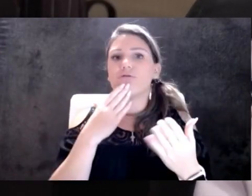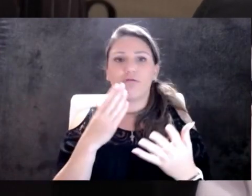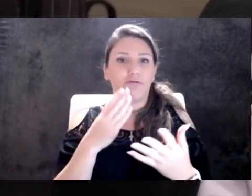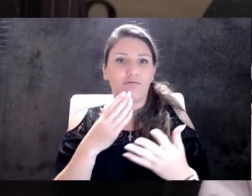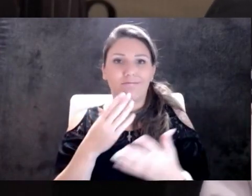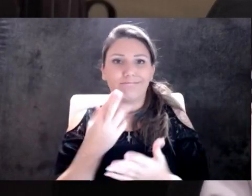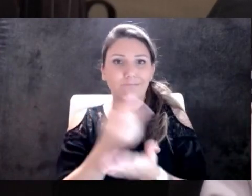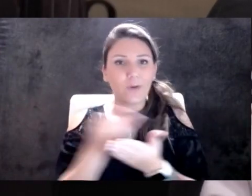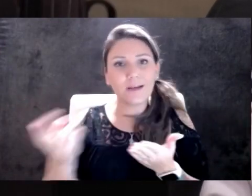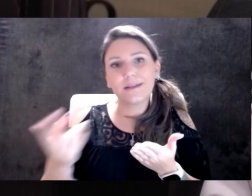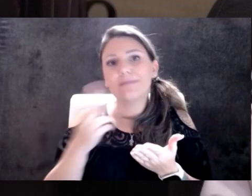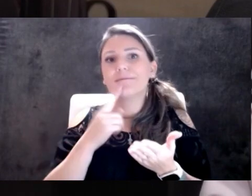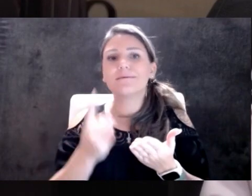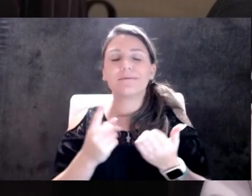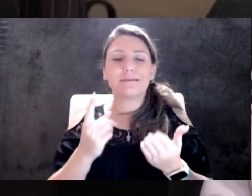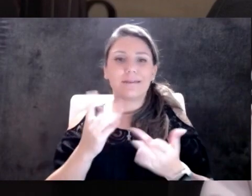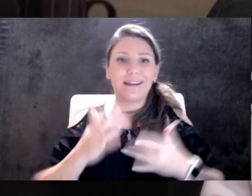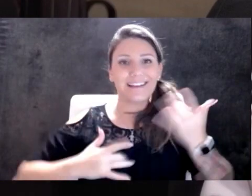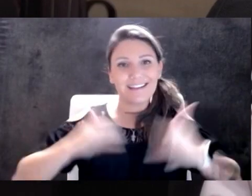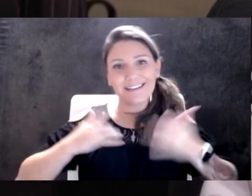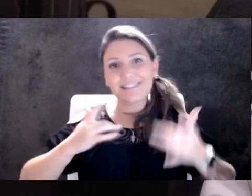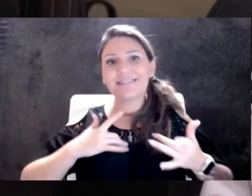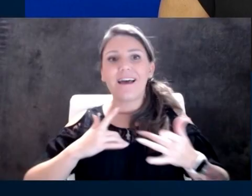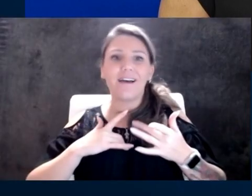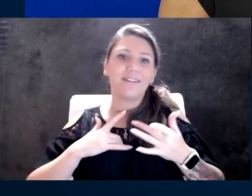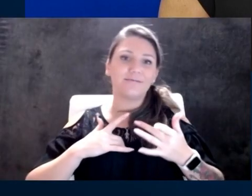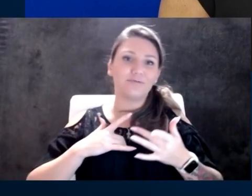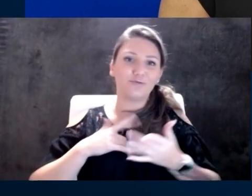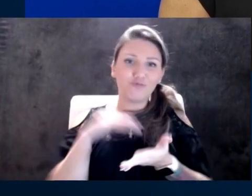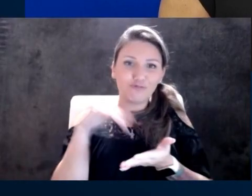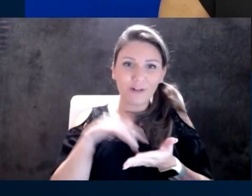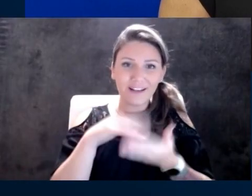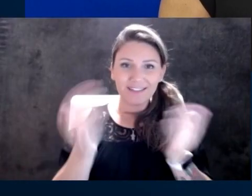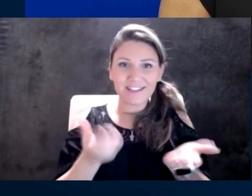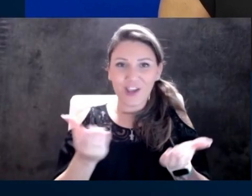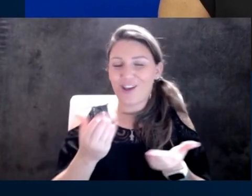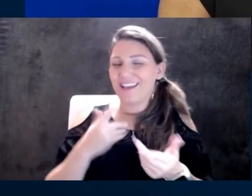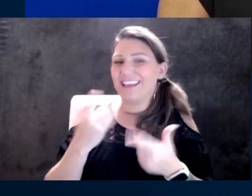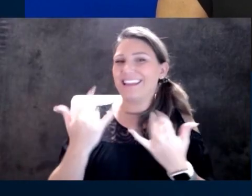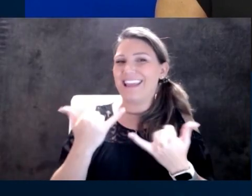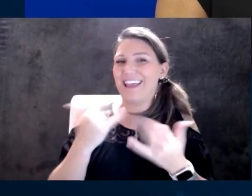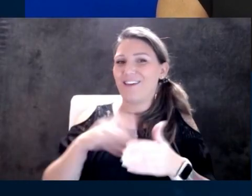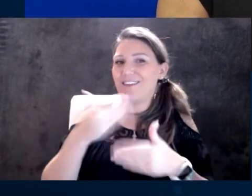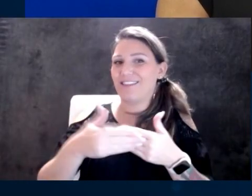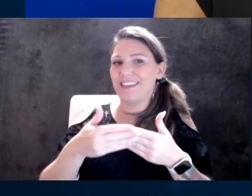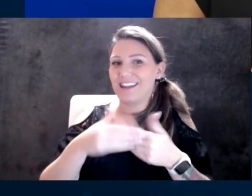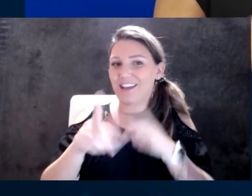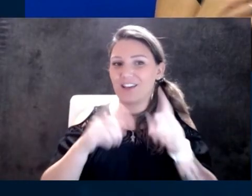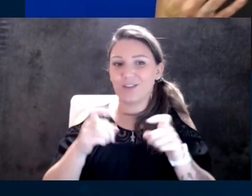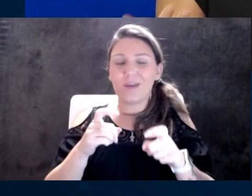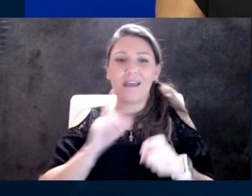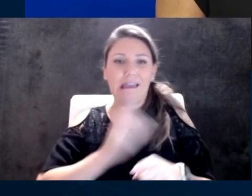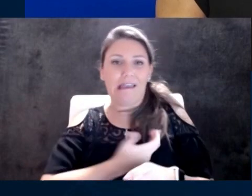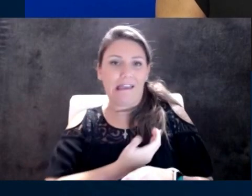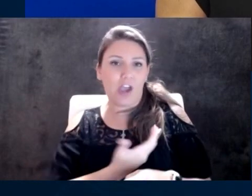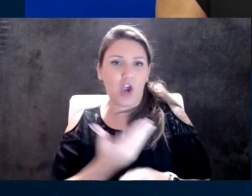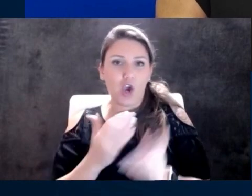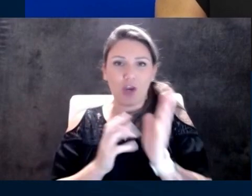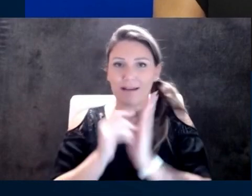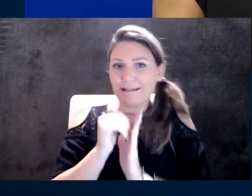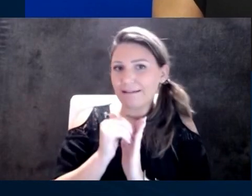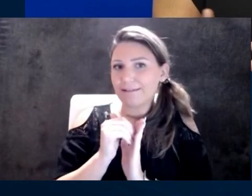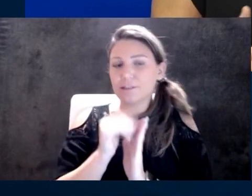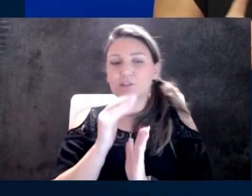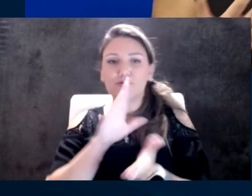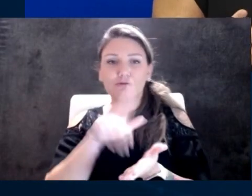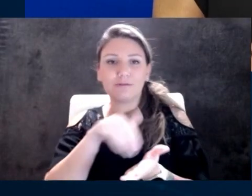exciting clinical trials available here at KU. Which brings me to my next question. Our cancer center is an NCI designated multidisciplinary